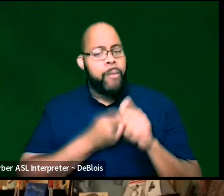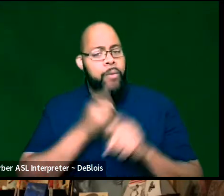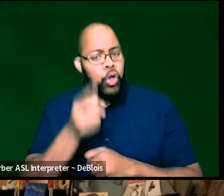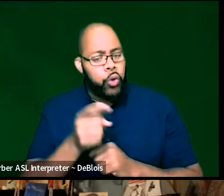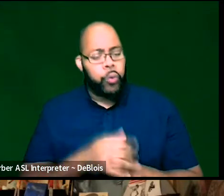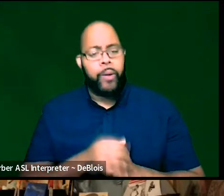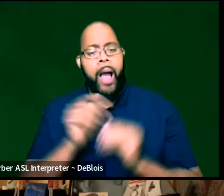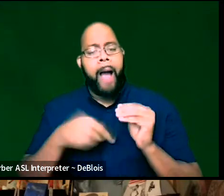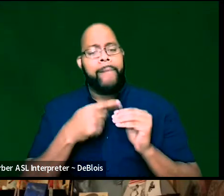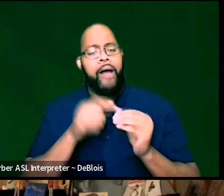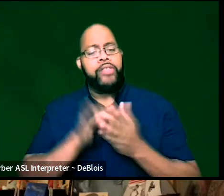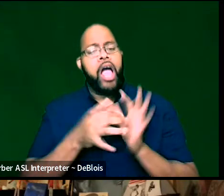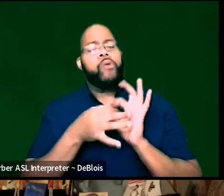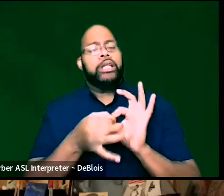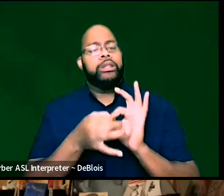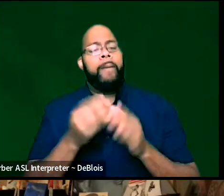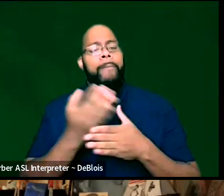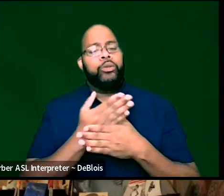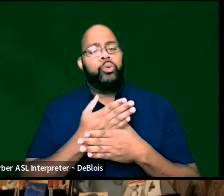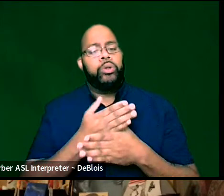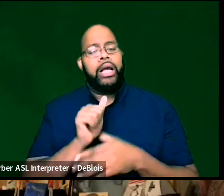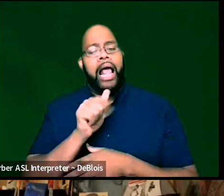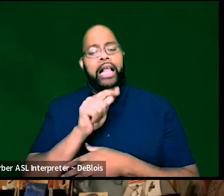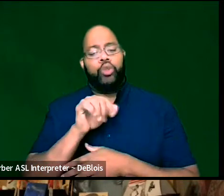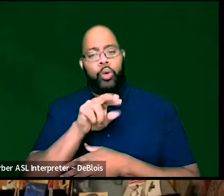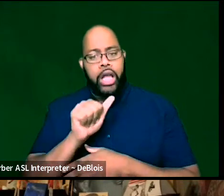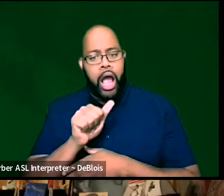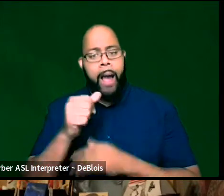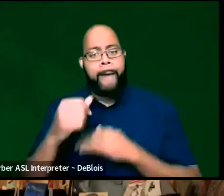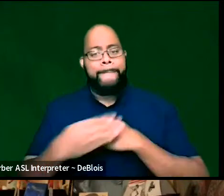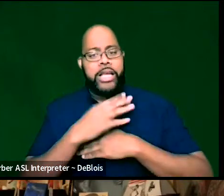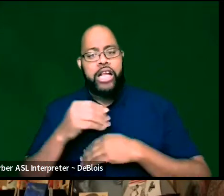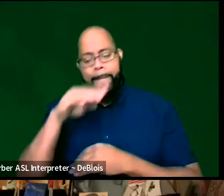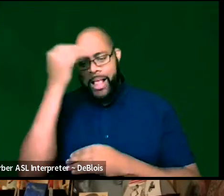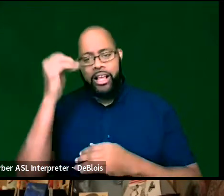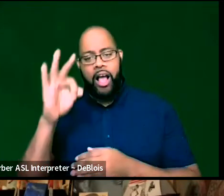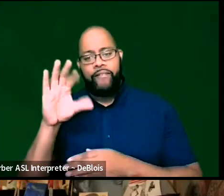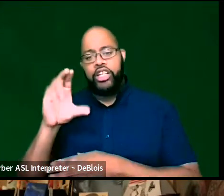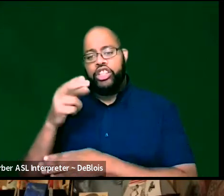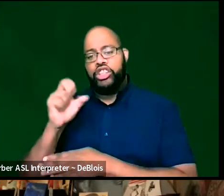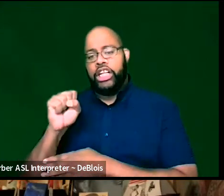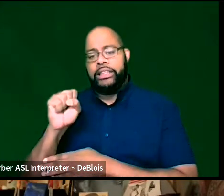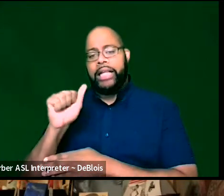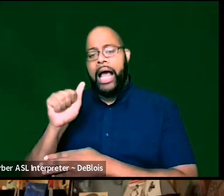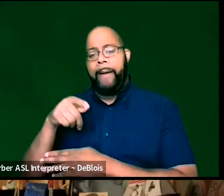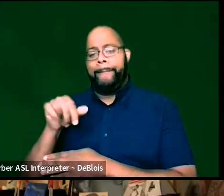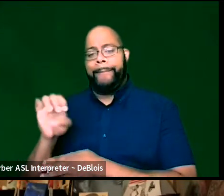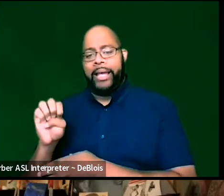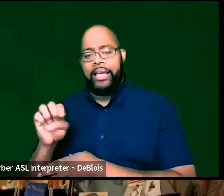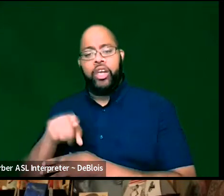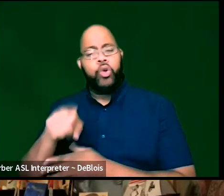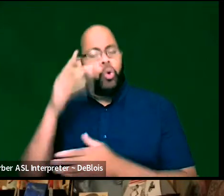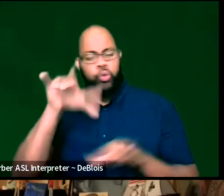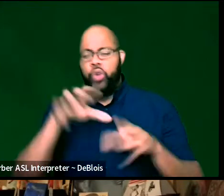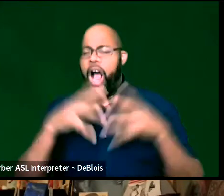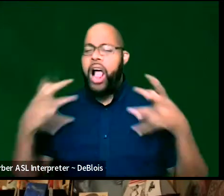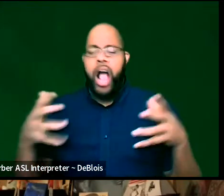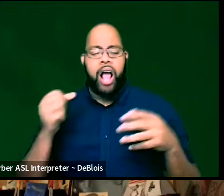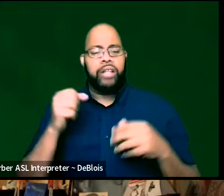you about the relationship between Elktonia Beach and Blacks of the Chesapeake. I know that you guys have done quite a